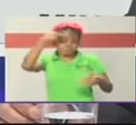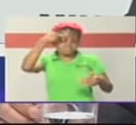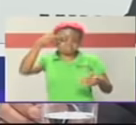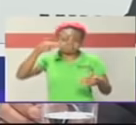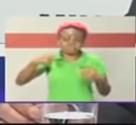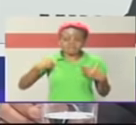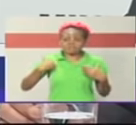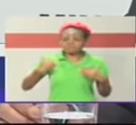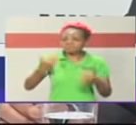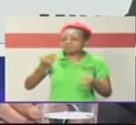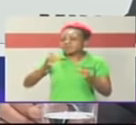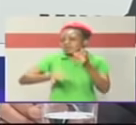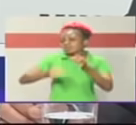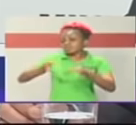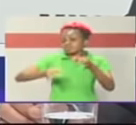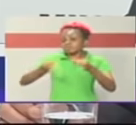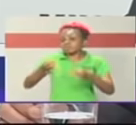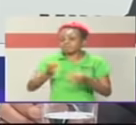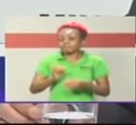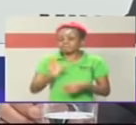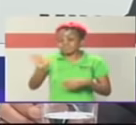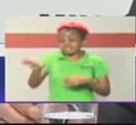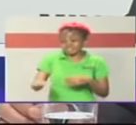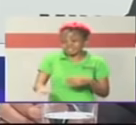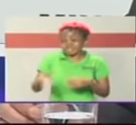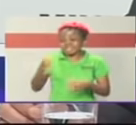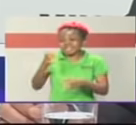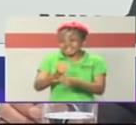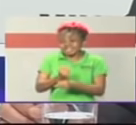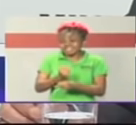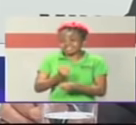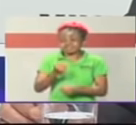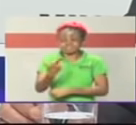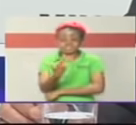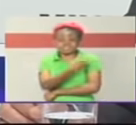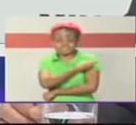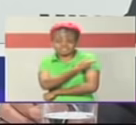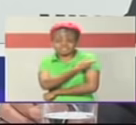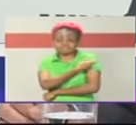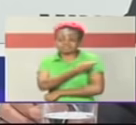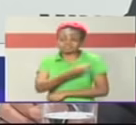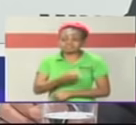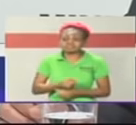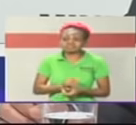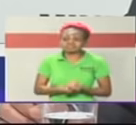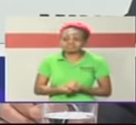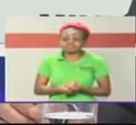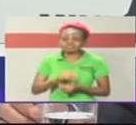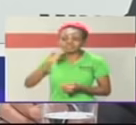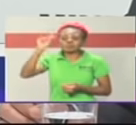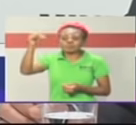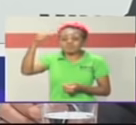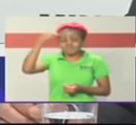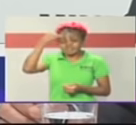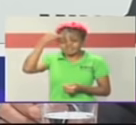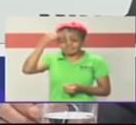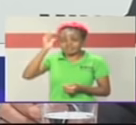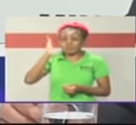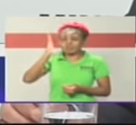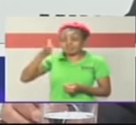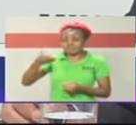will assume some form of liability. So that is what happens there with that